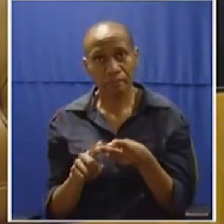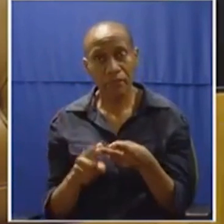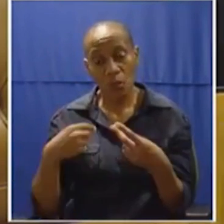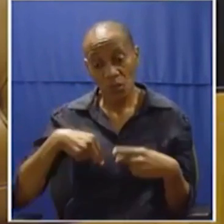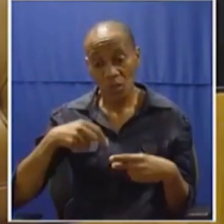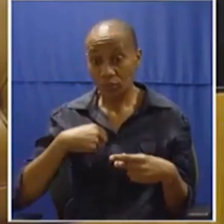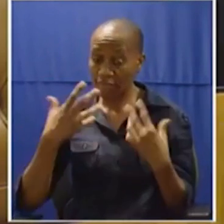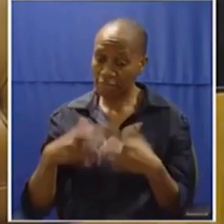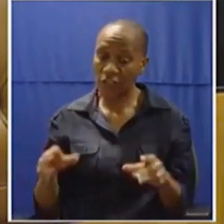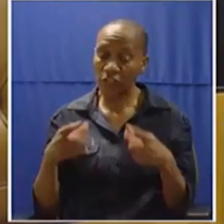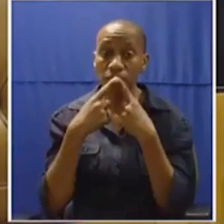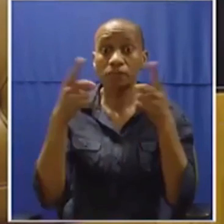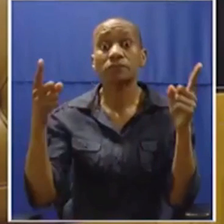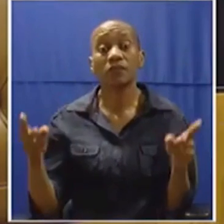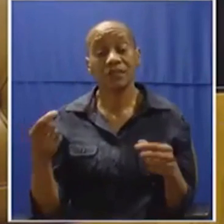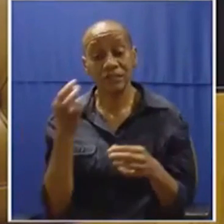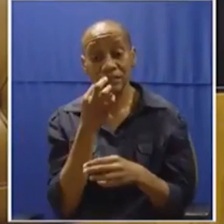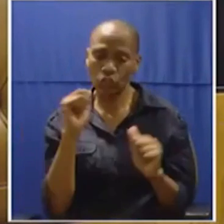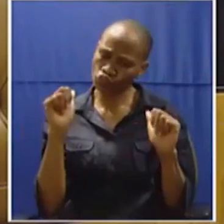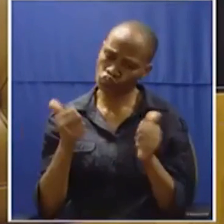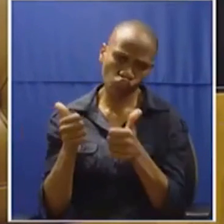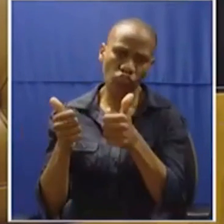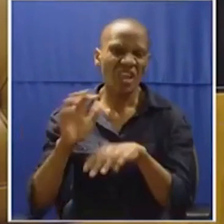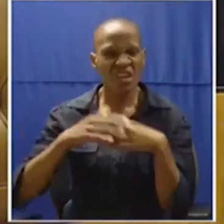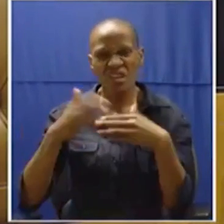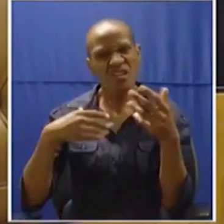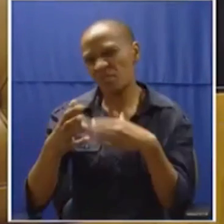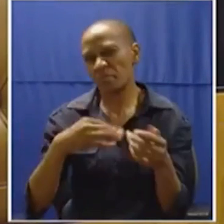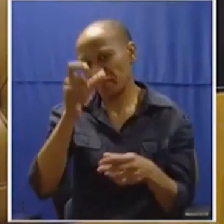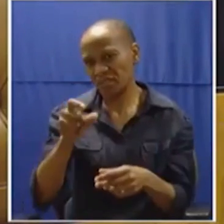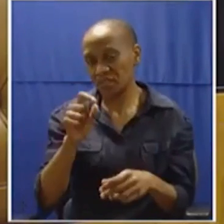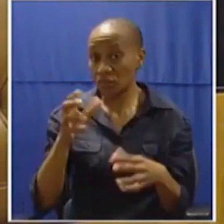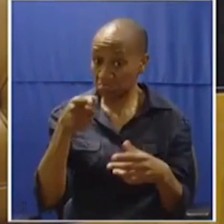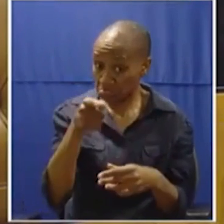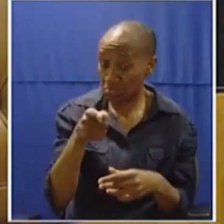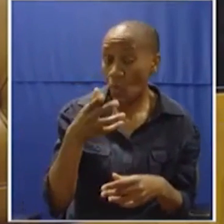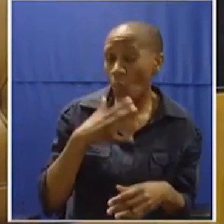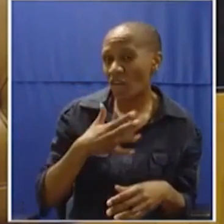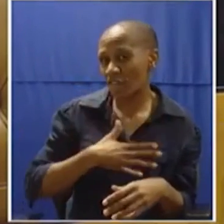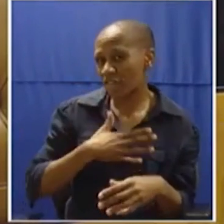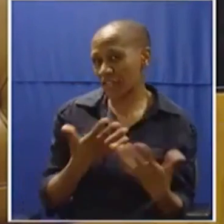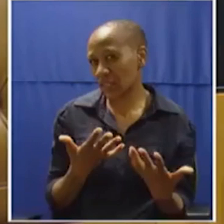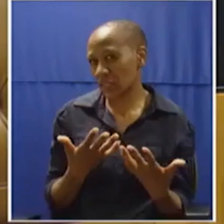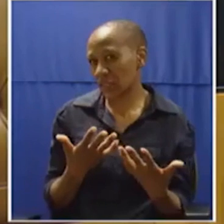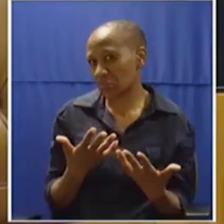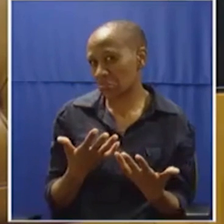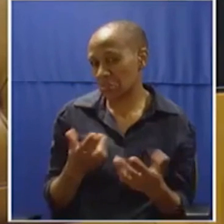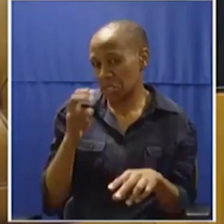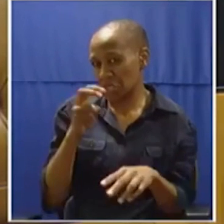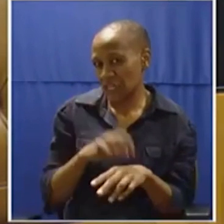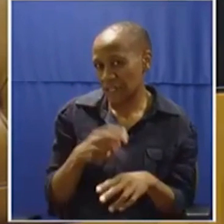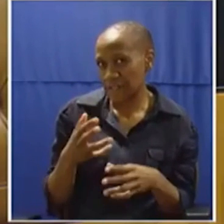announced that would stand ready to assist anybody who wishes, if they feel they qualify,